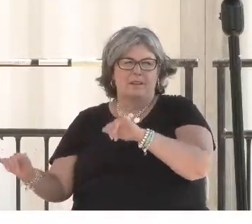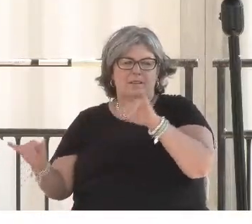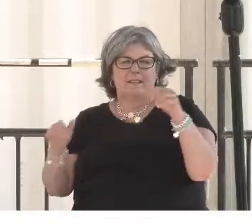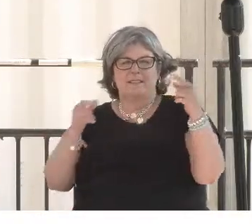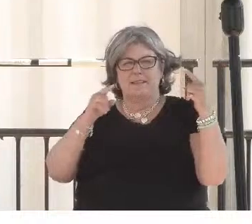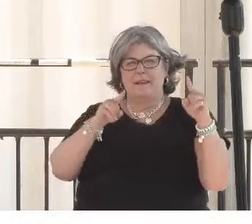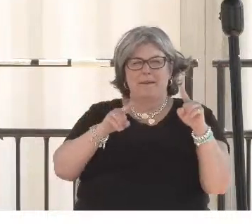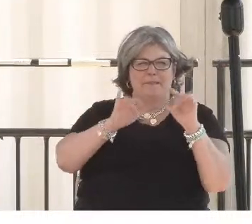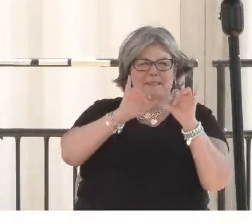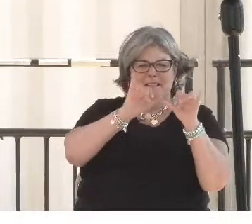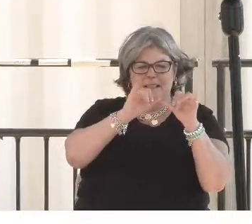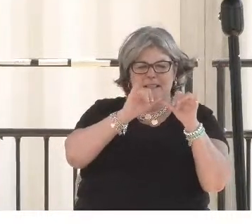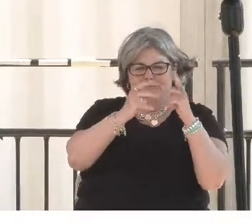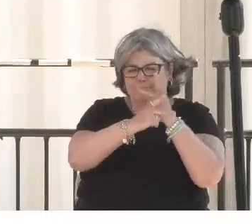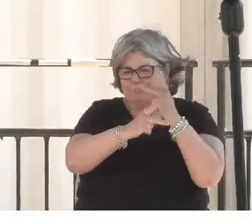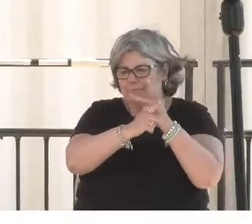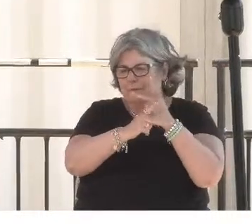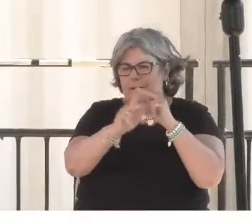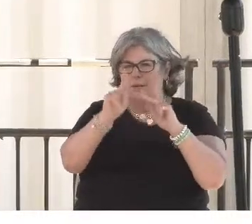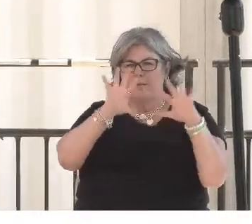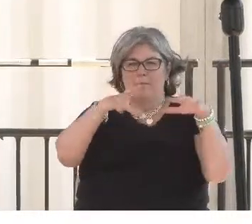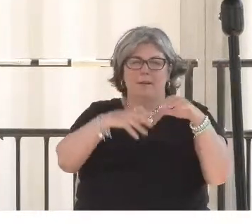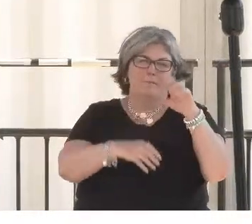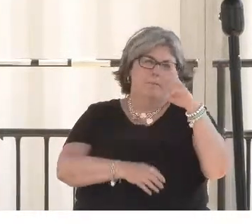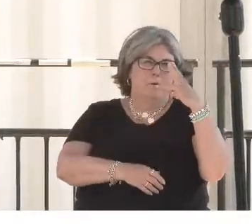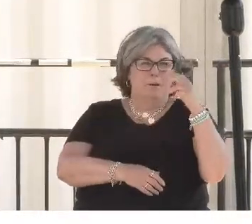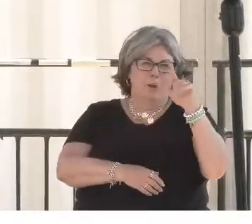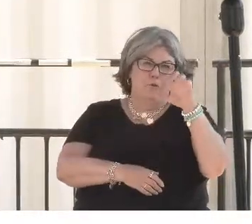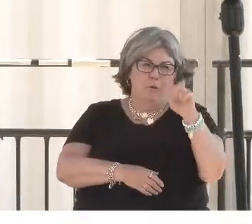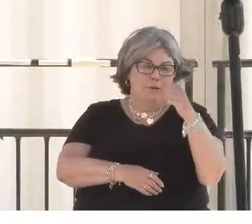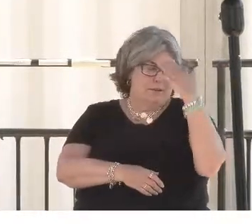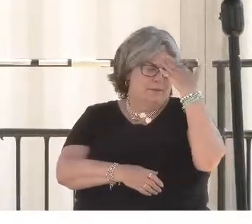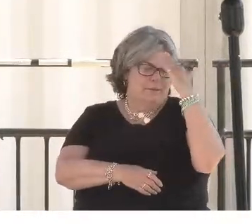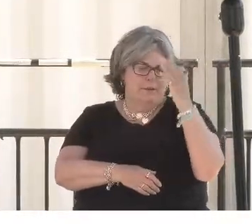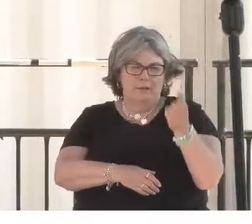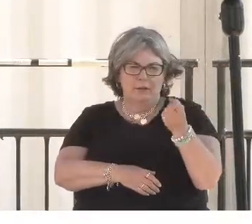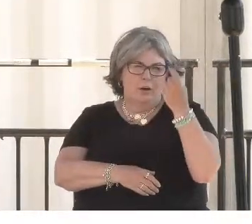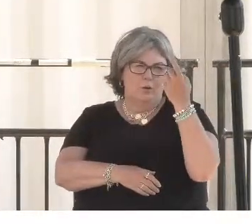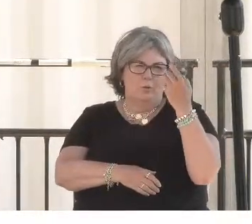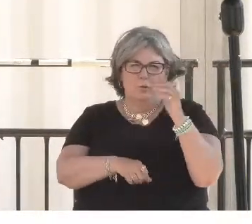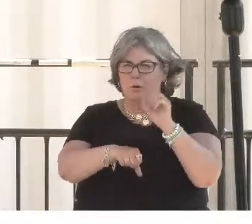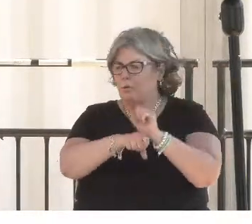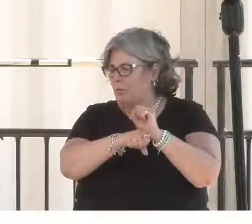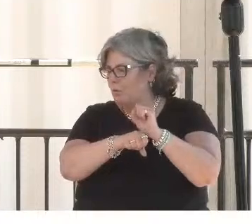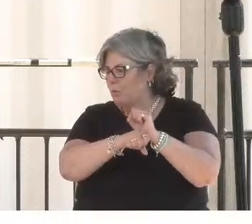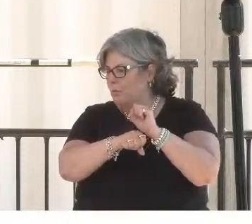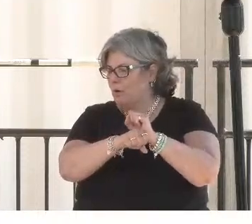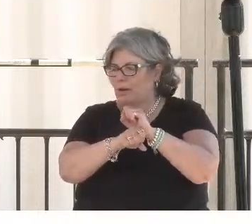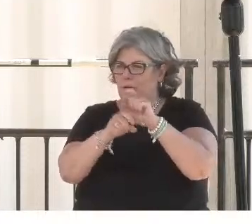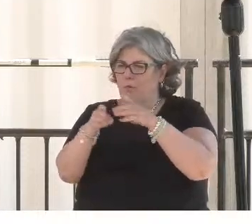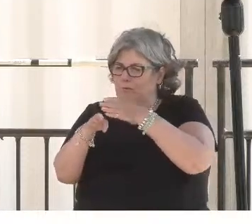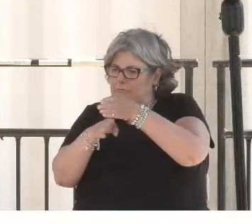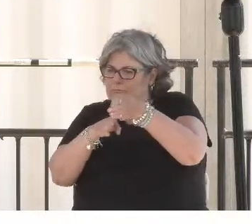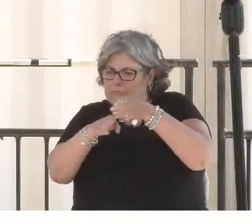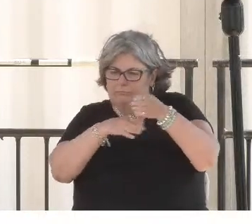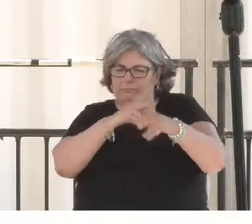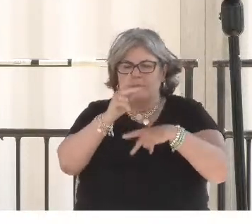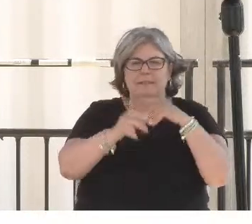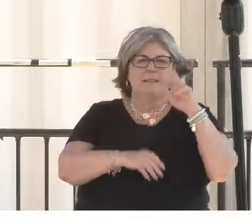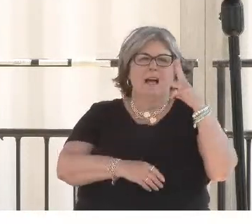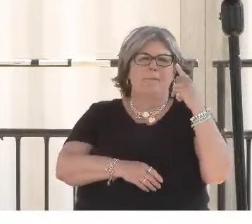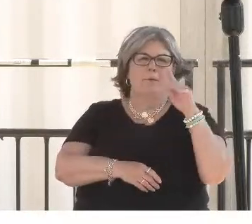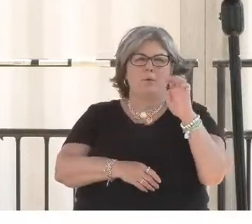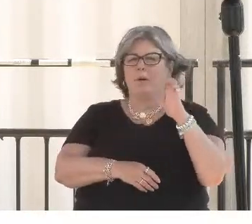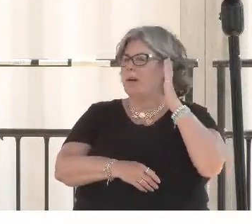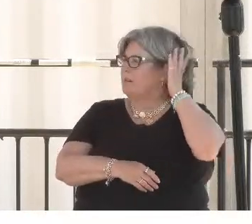you're measuring the population of whales. If you don't know, like for example, we're working with NOAA on beluga whales. For them, it's key